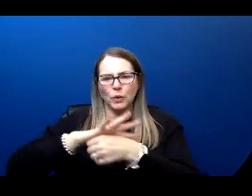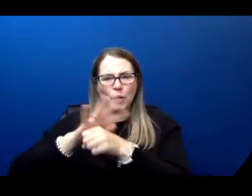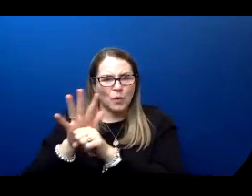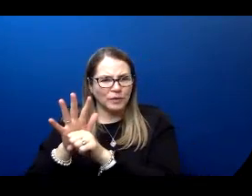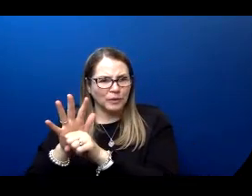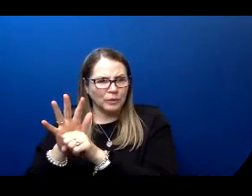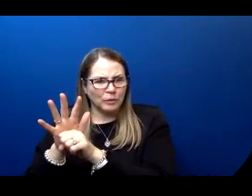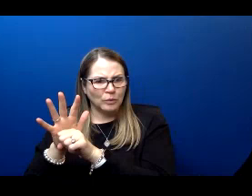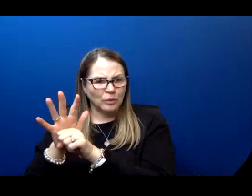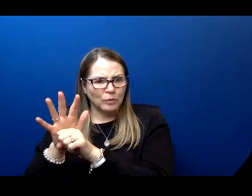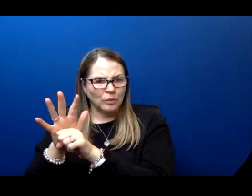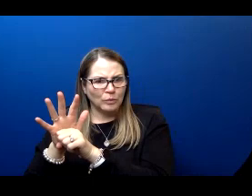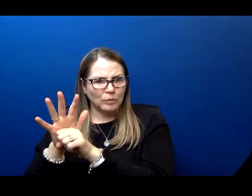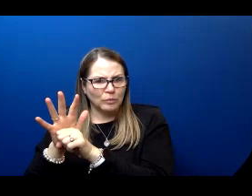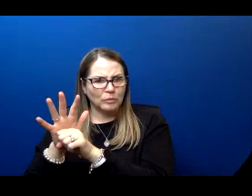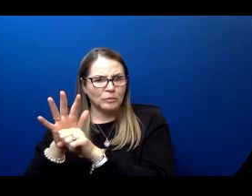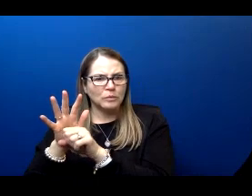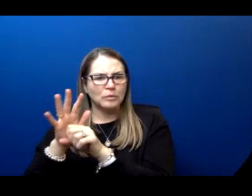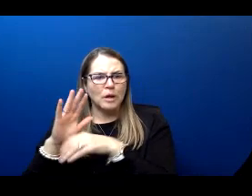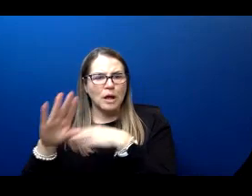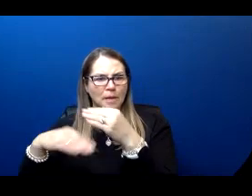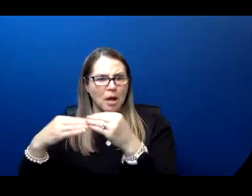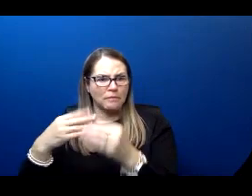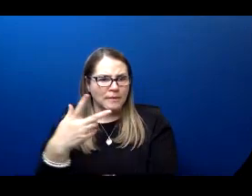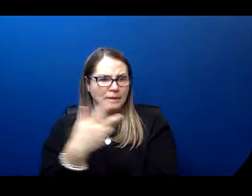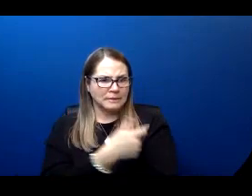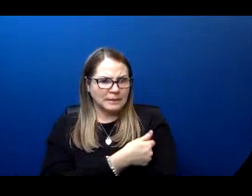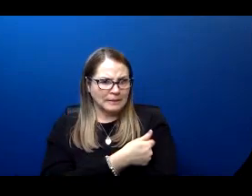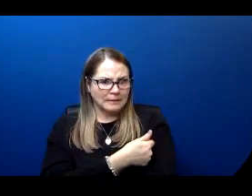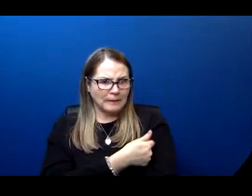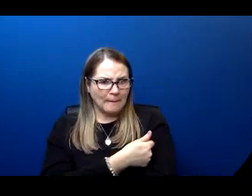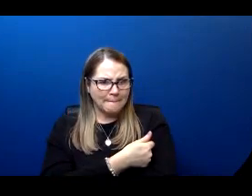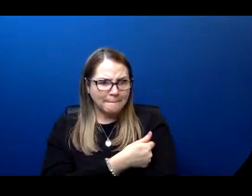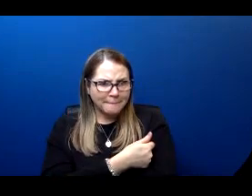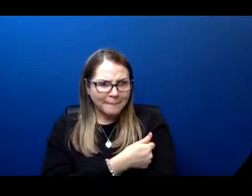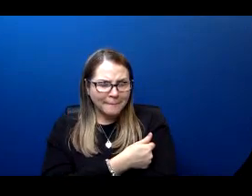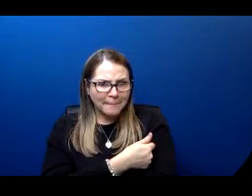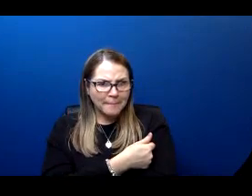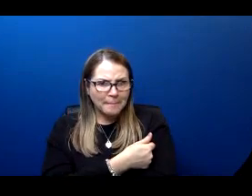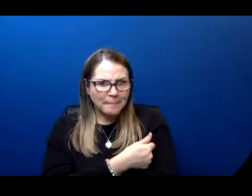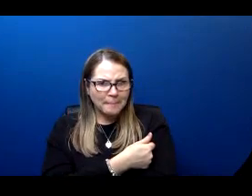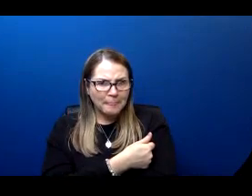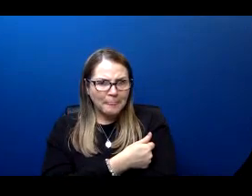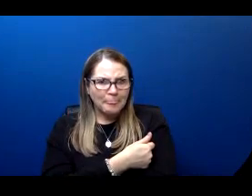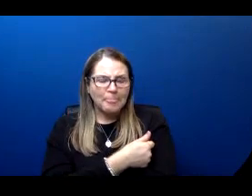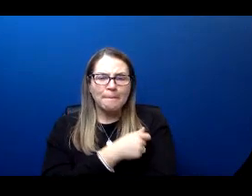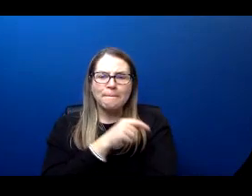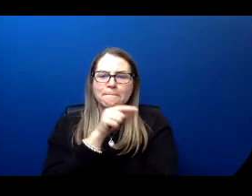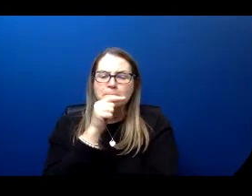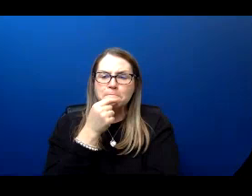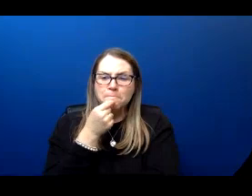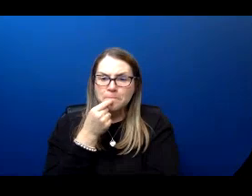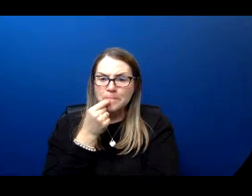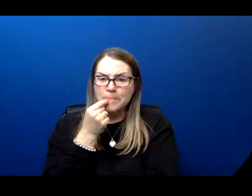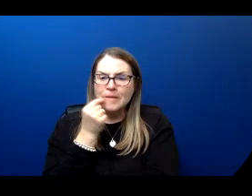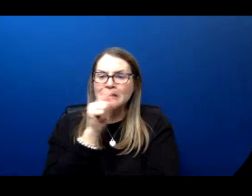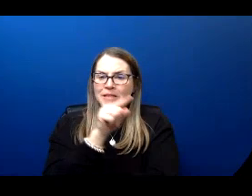perception of vaccinations. And I just want to say that these results are about the people that I